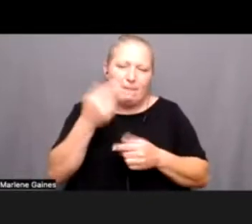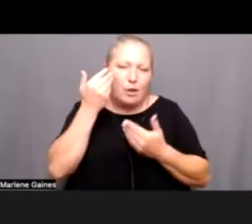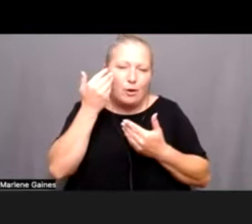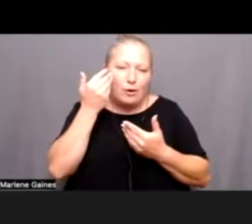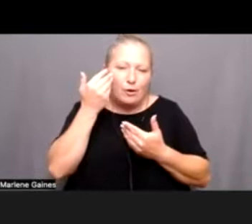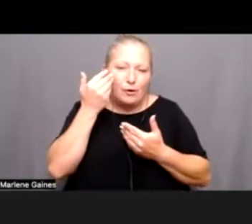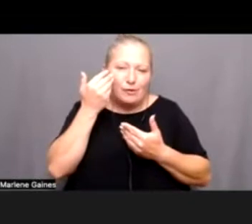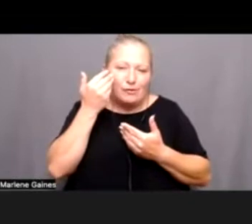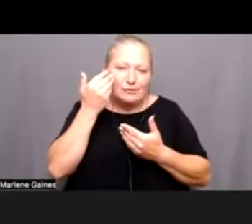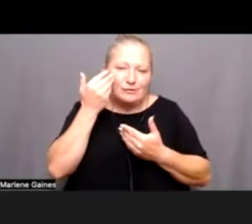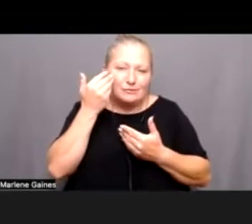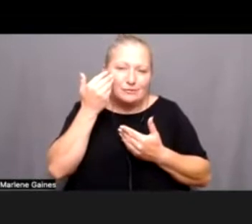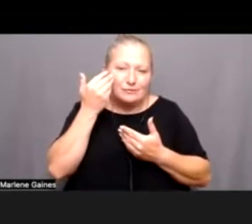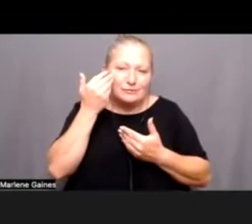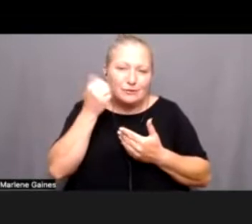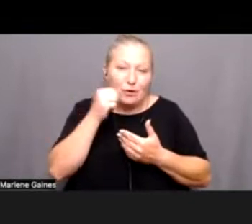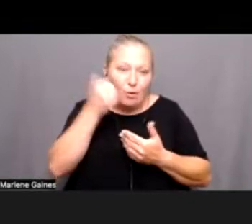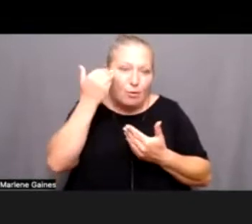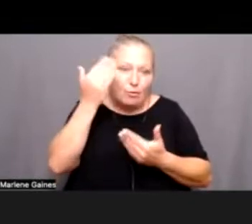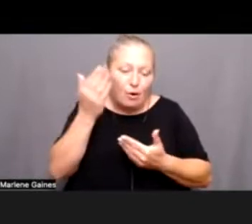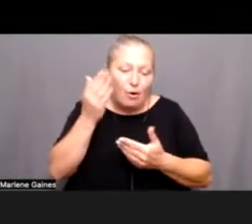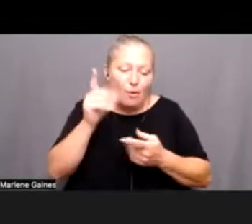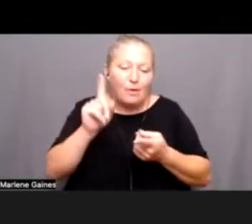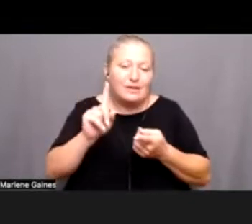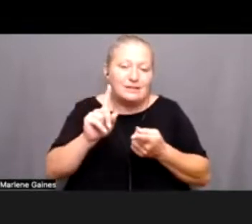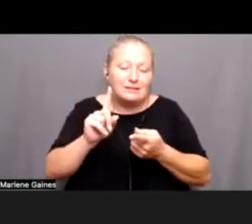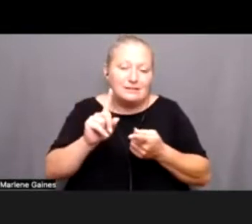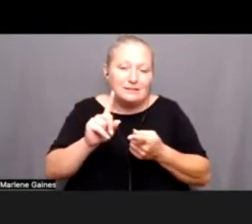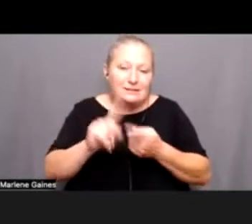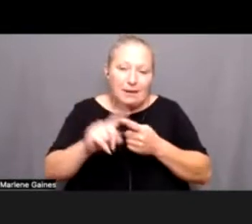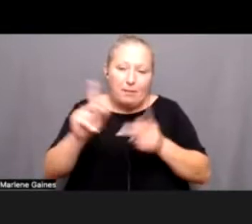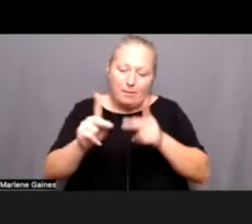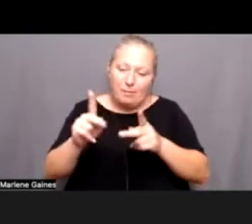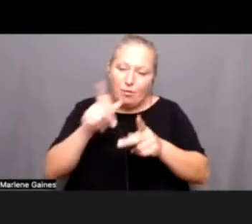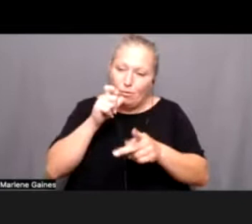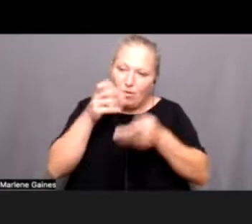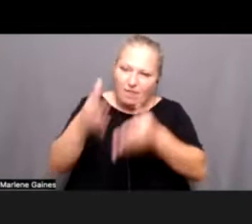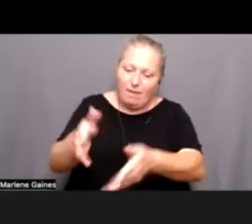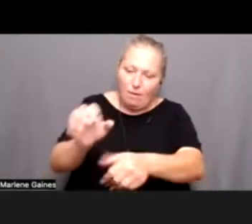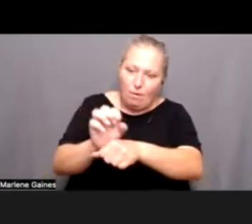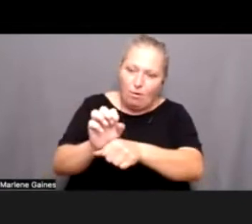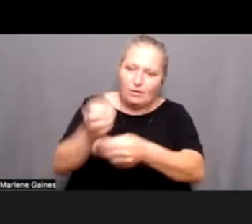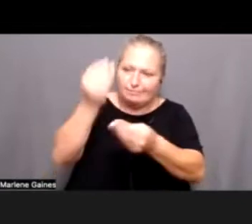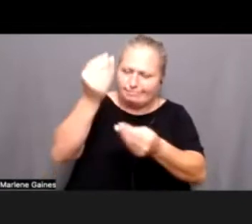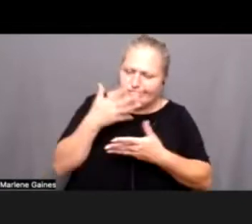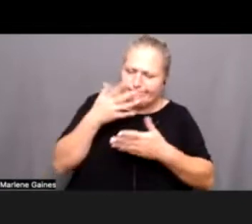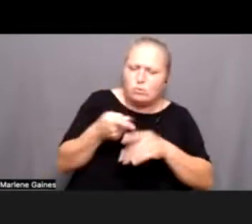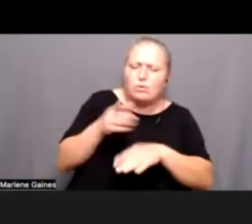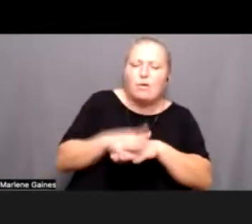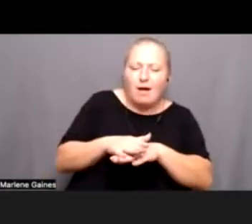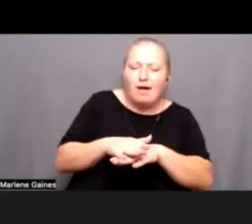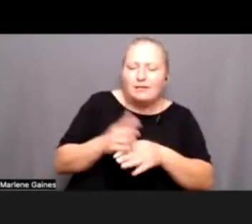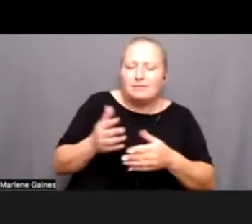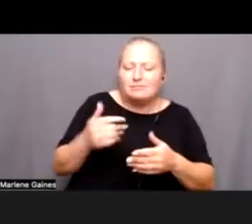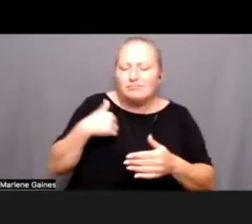don't know until you have people with boots on the ground tell you what's going on. So I